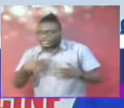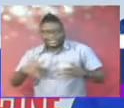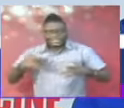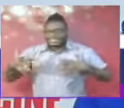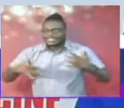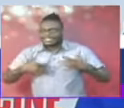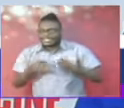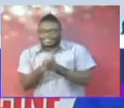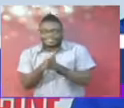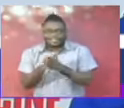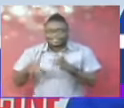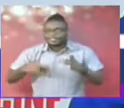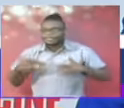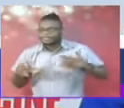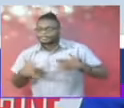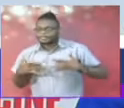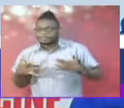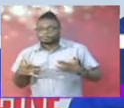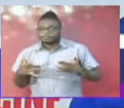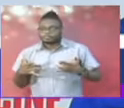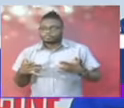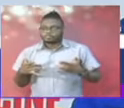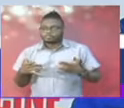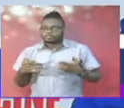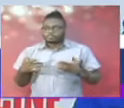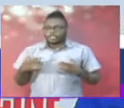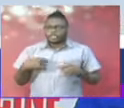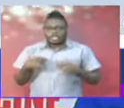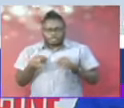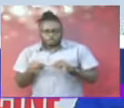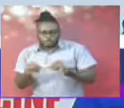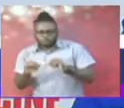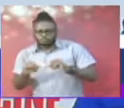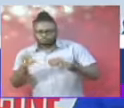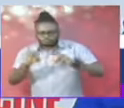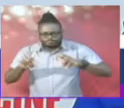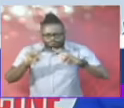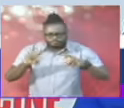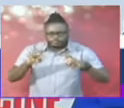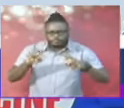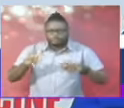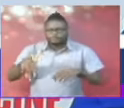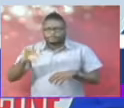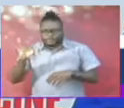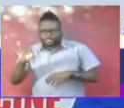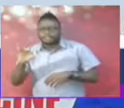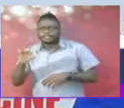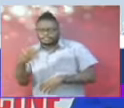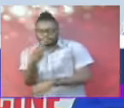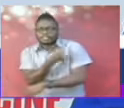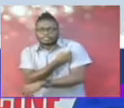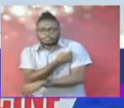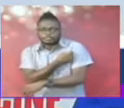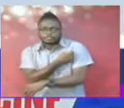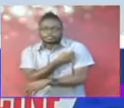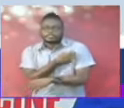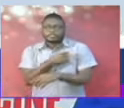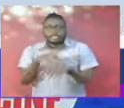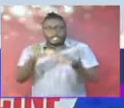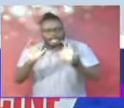vaccination. Vaccines lower the risk of contracting the virus, or worse, having a severe asthma attack because of